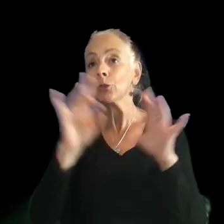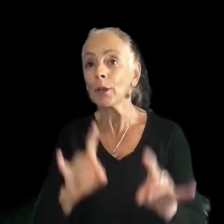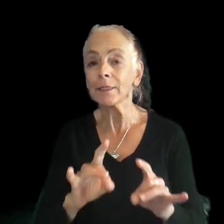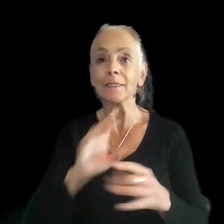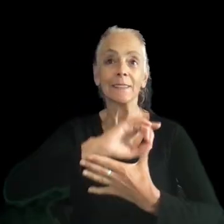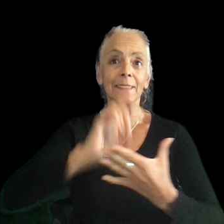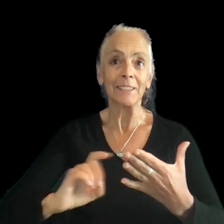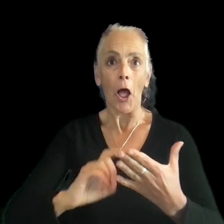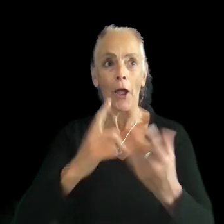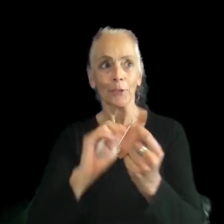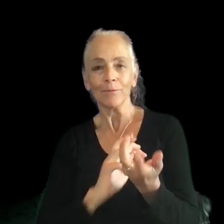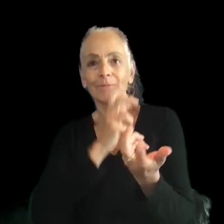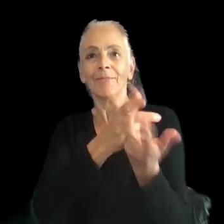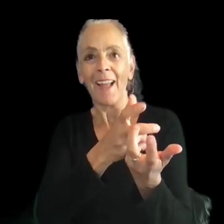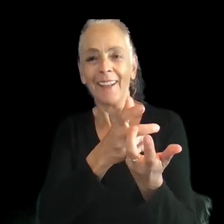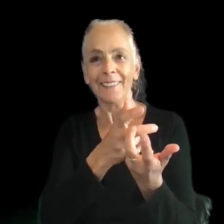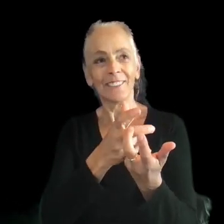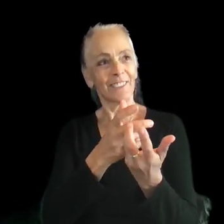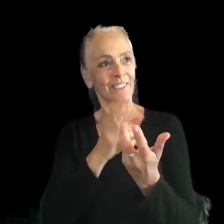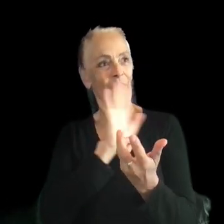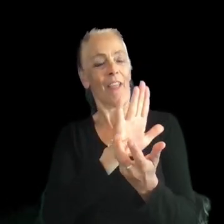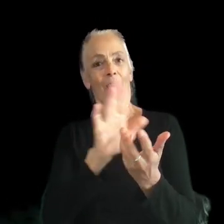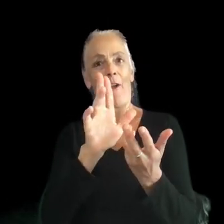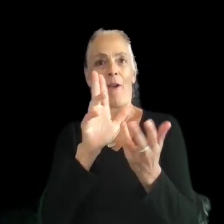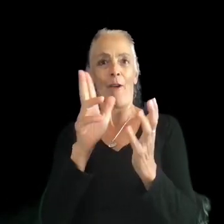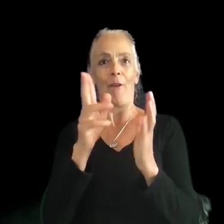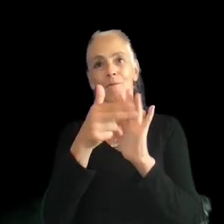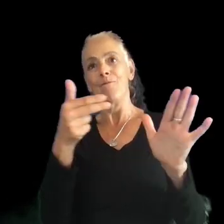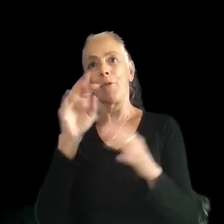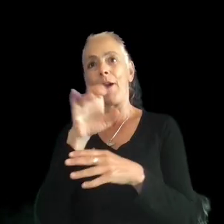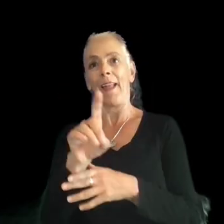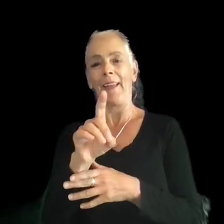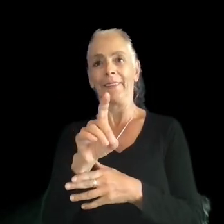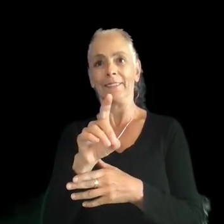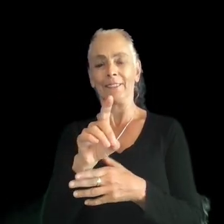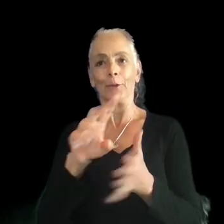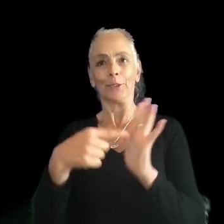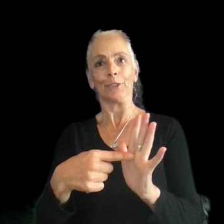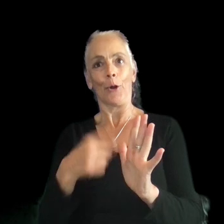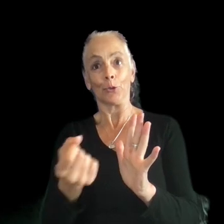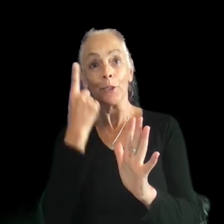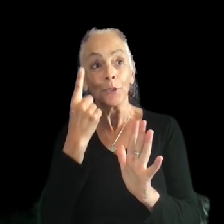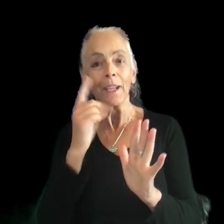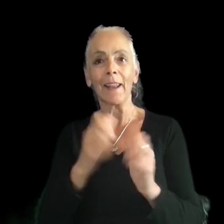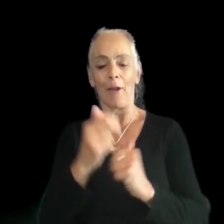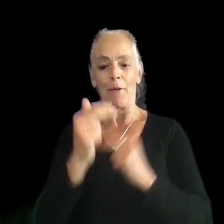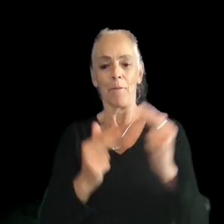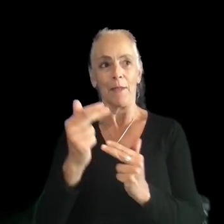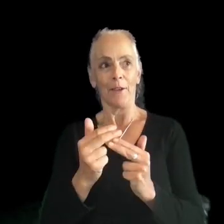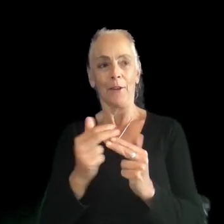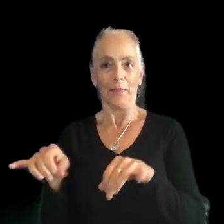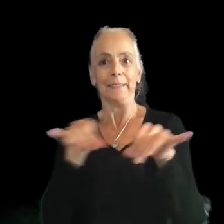um kind of make it on brand so it shows that you are kind of understanding um how to build what they're